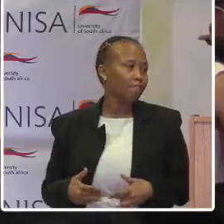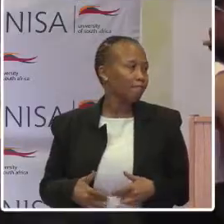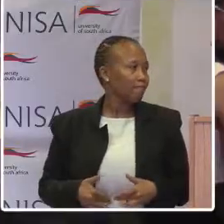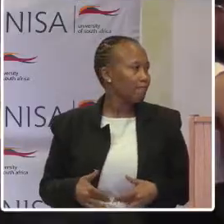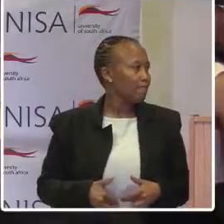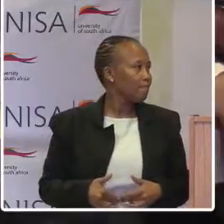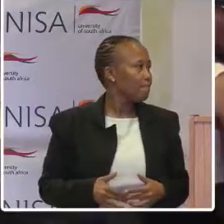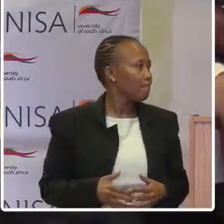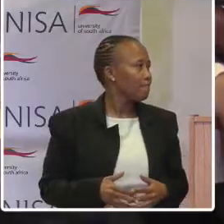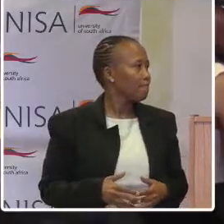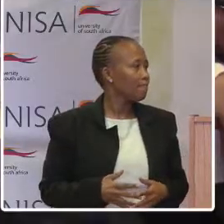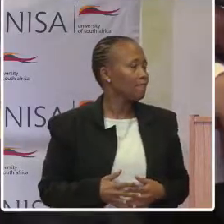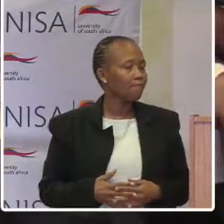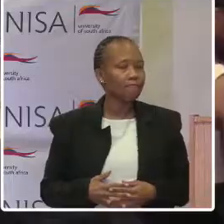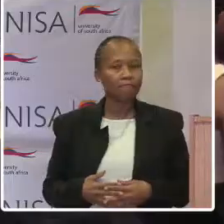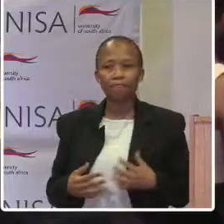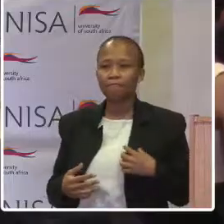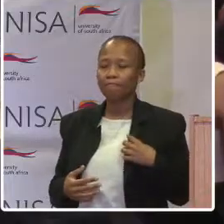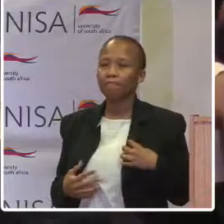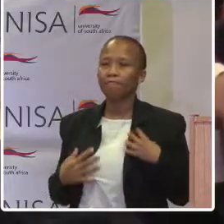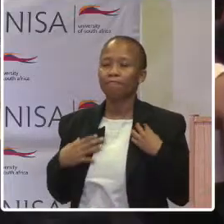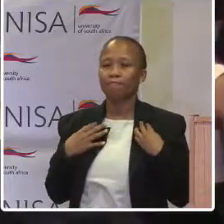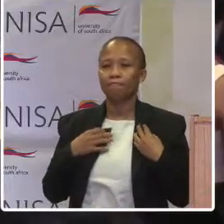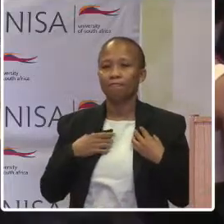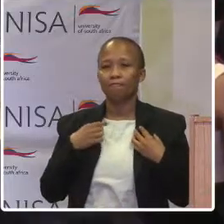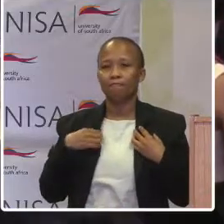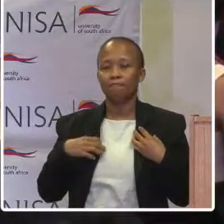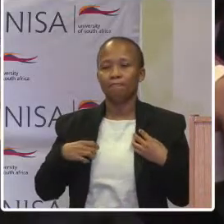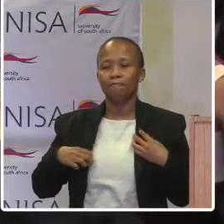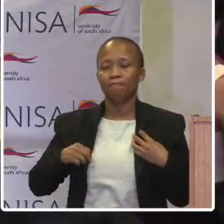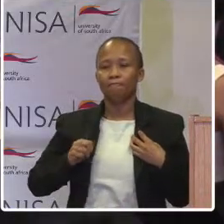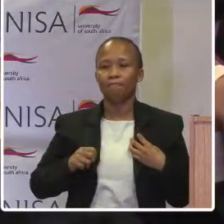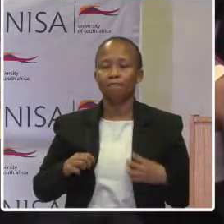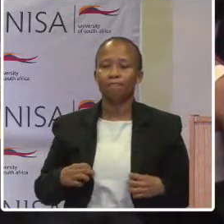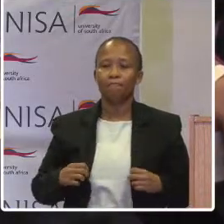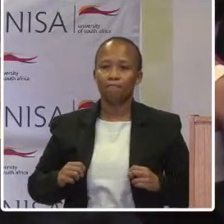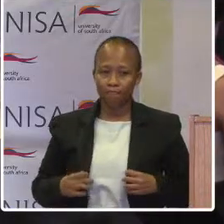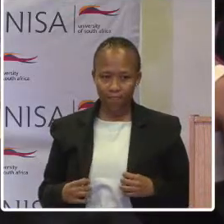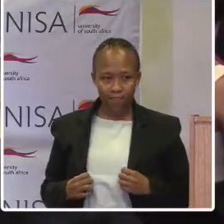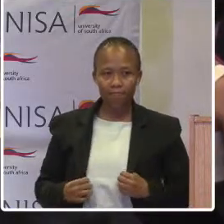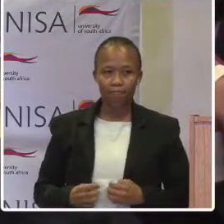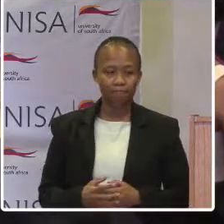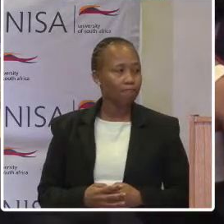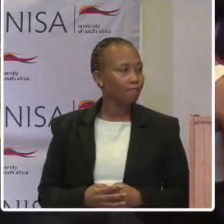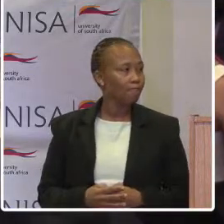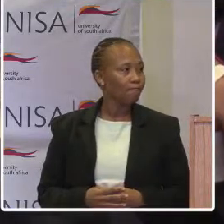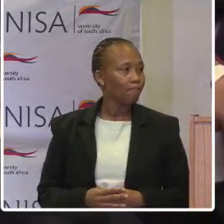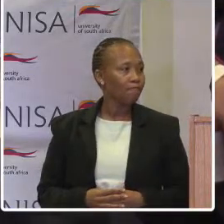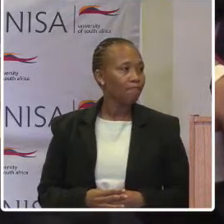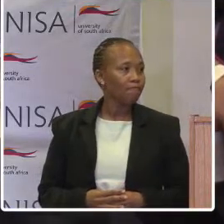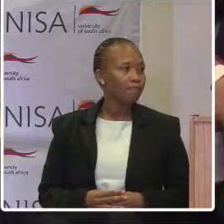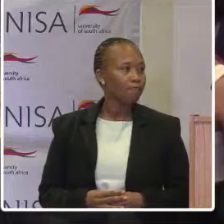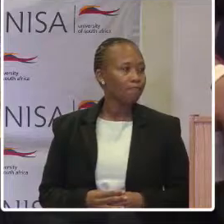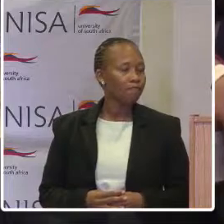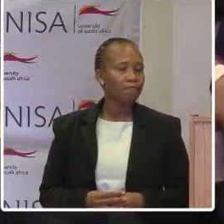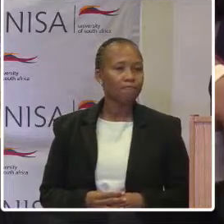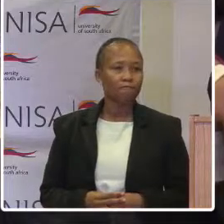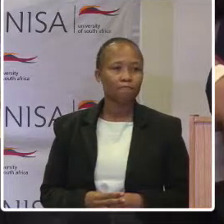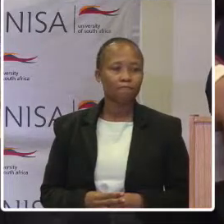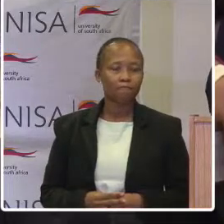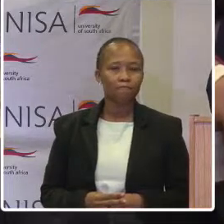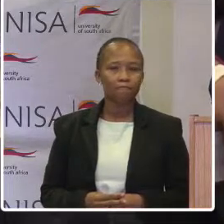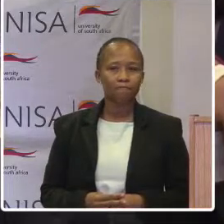You wanted to address the other one? I think I didn't, this one. Inclusivity. I think